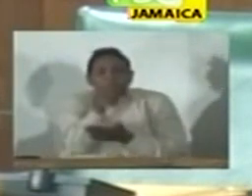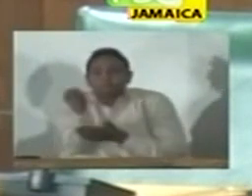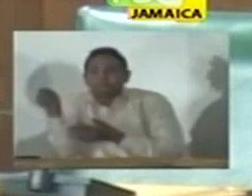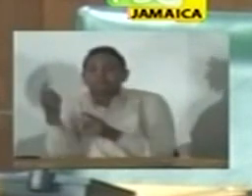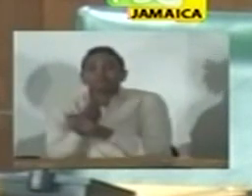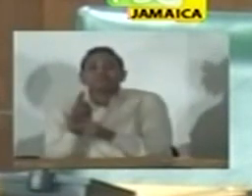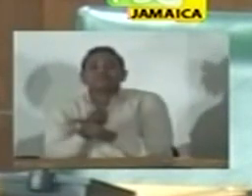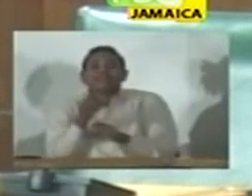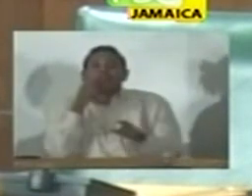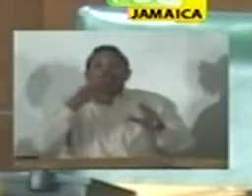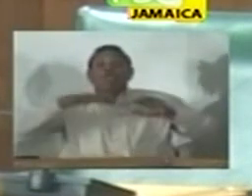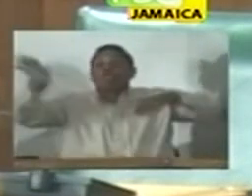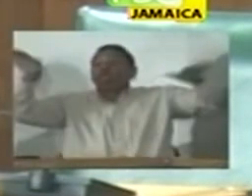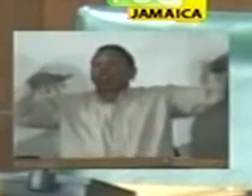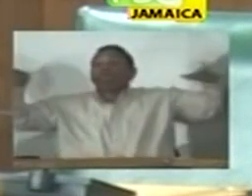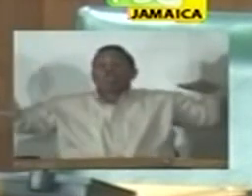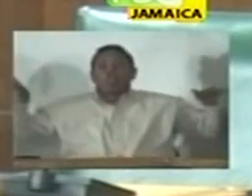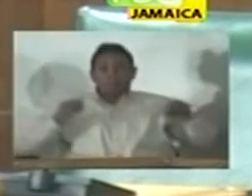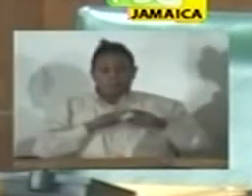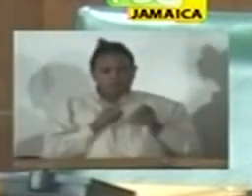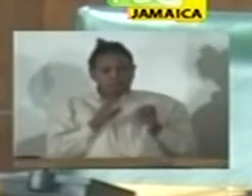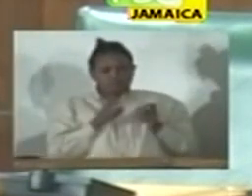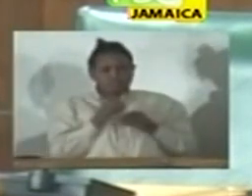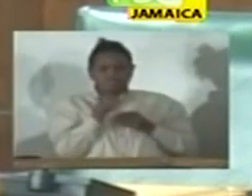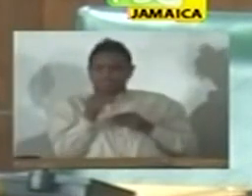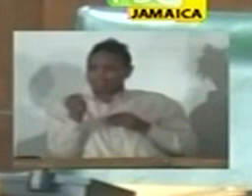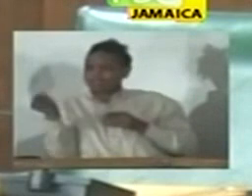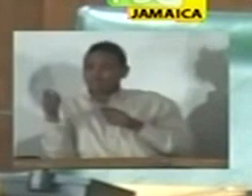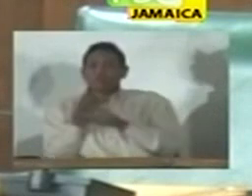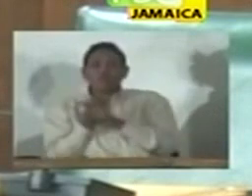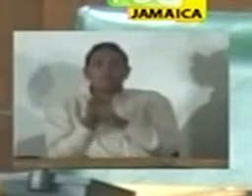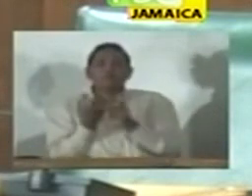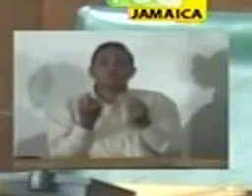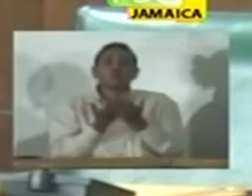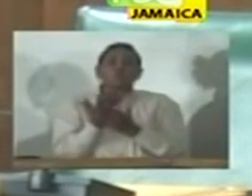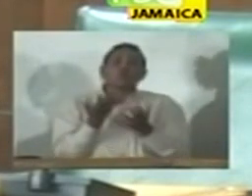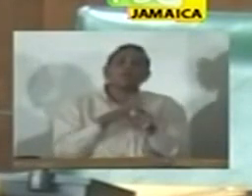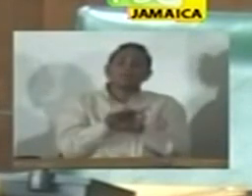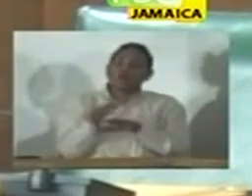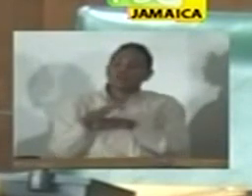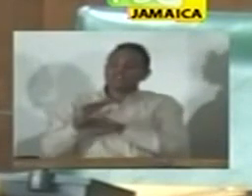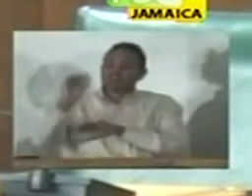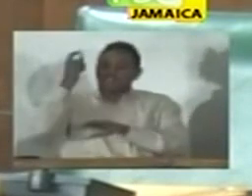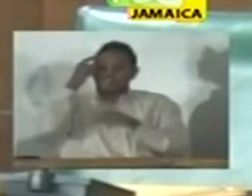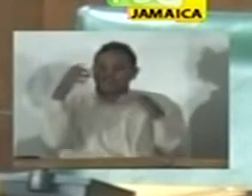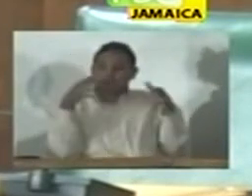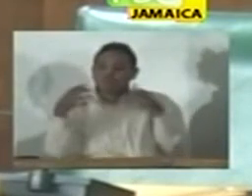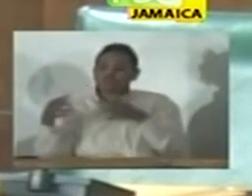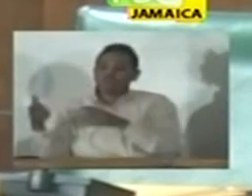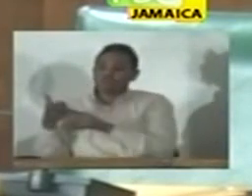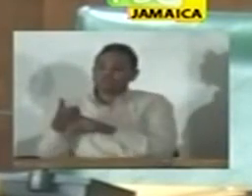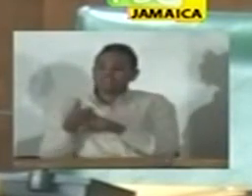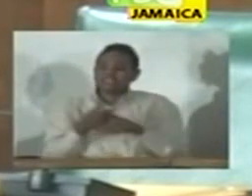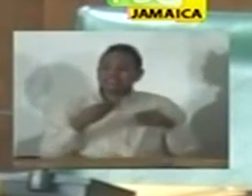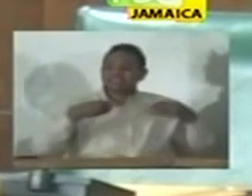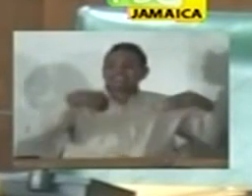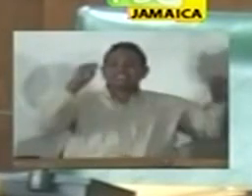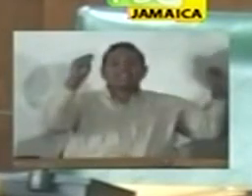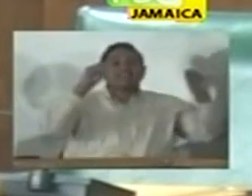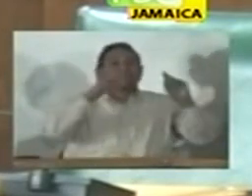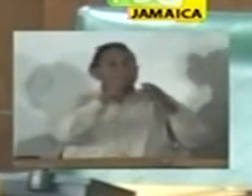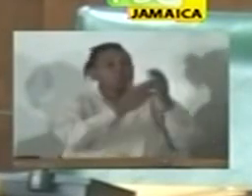resources. This is being done through mergers of government bodies, divestment of